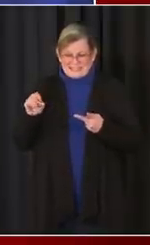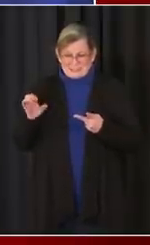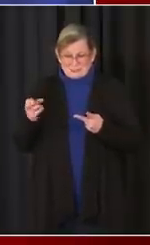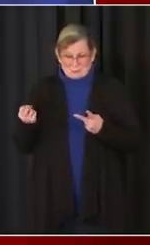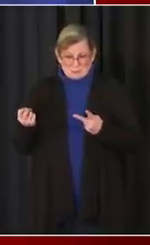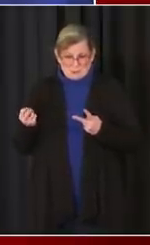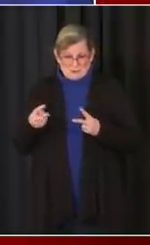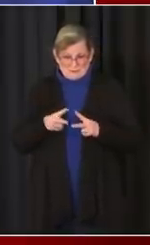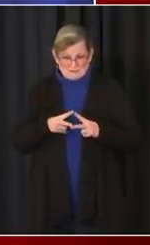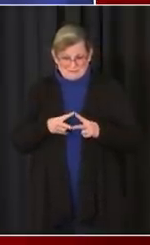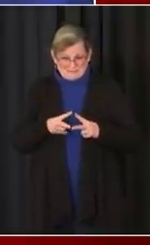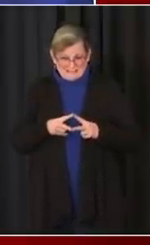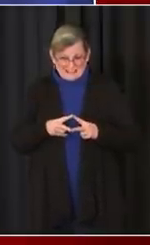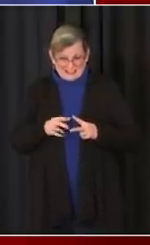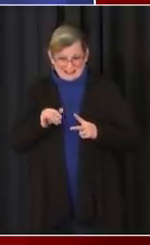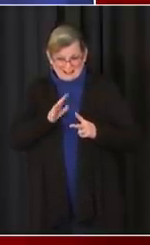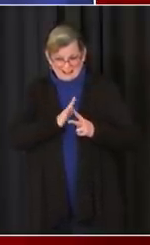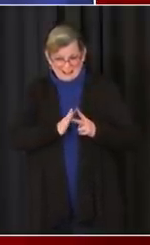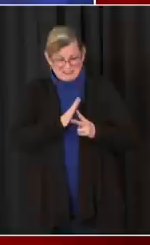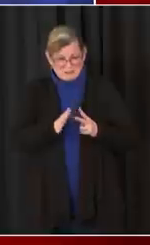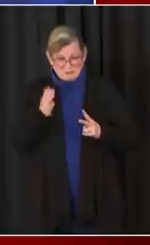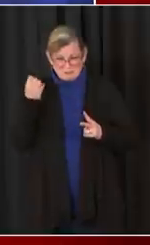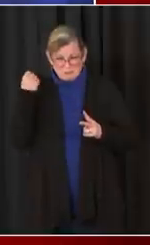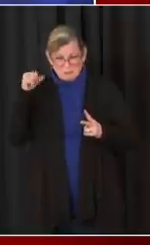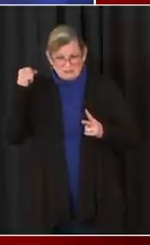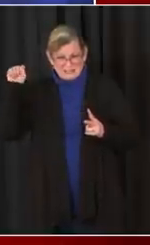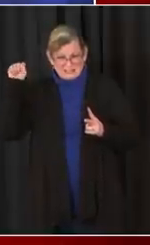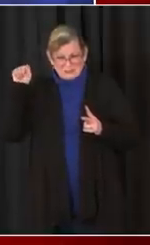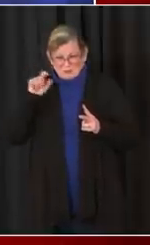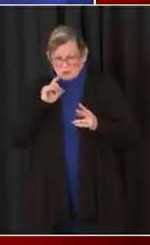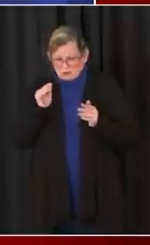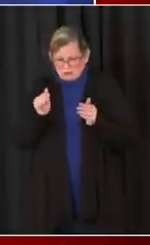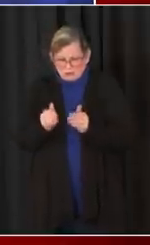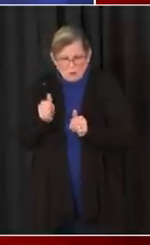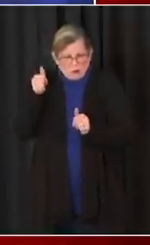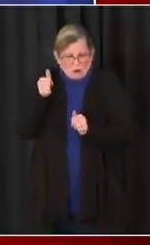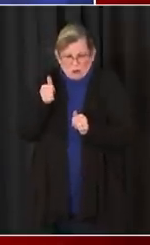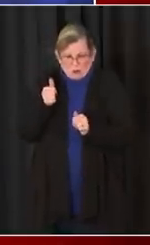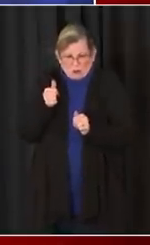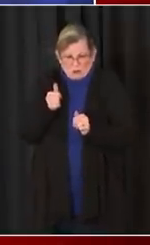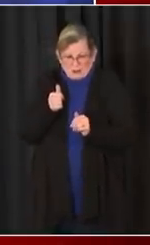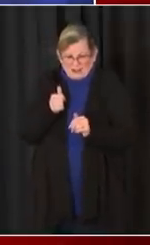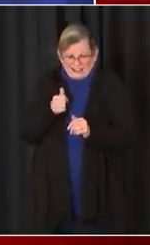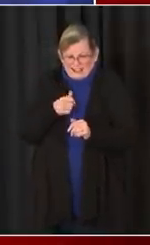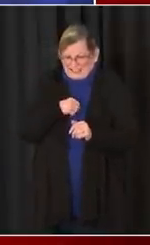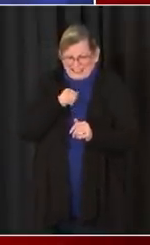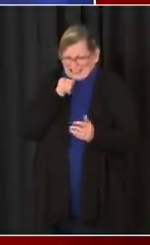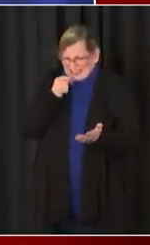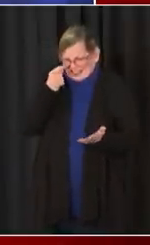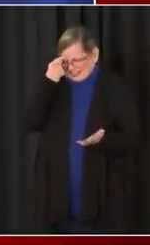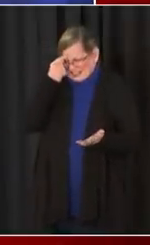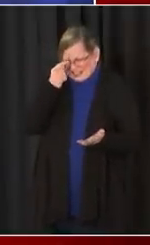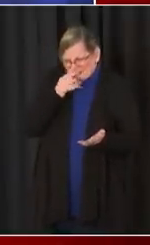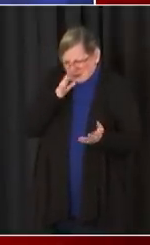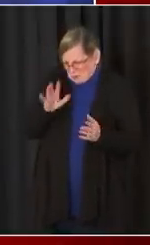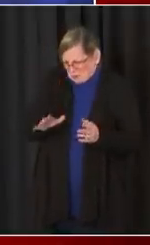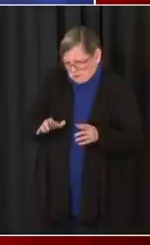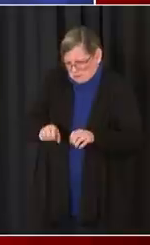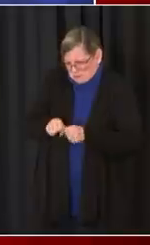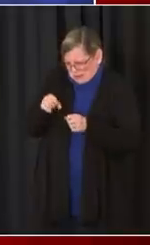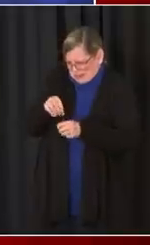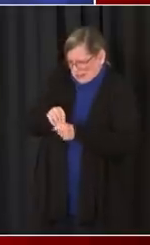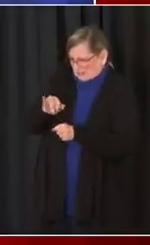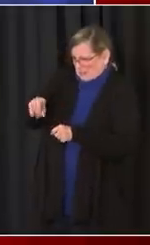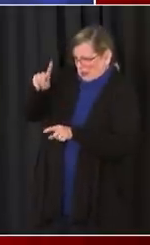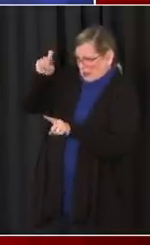the types of groups that were there, but had no wildest imagination that you could end up breaching the Capitol grounds.